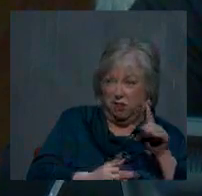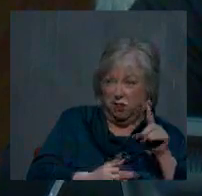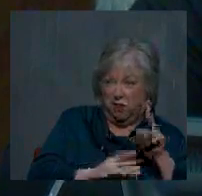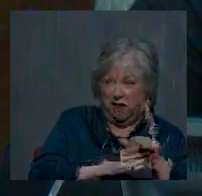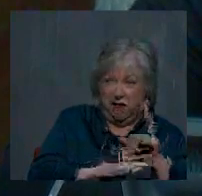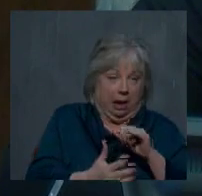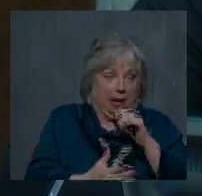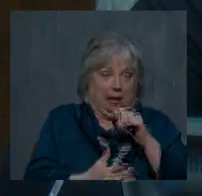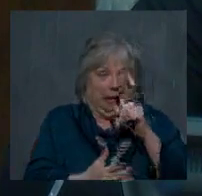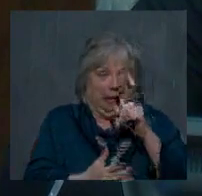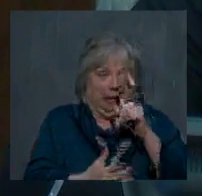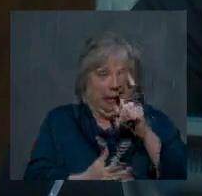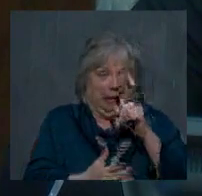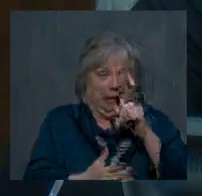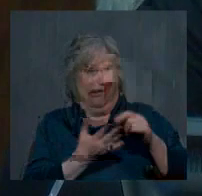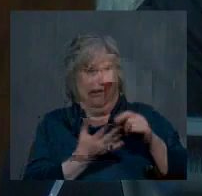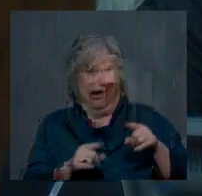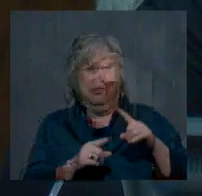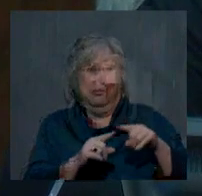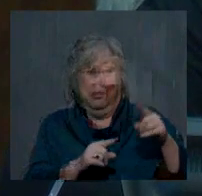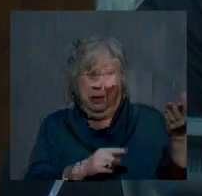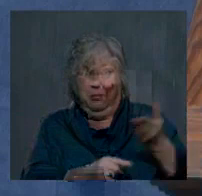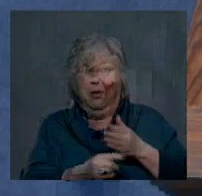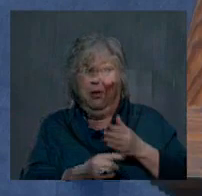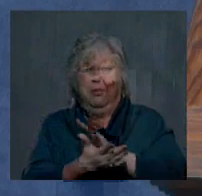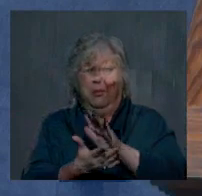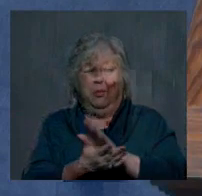I didn't think he brought some.